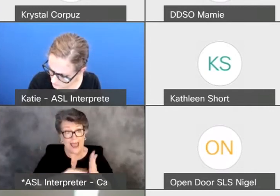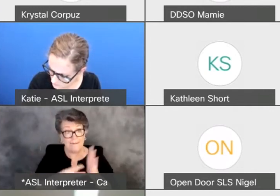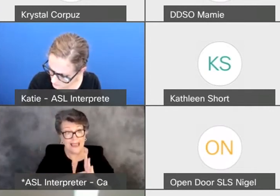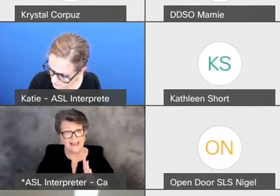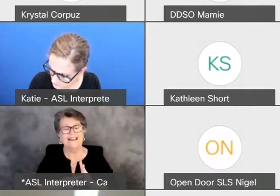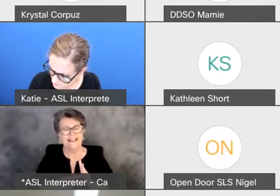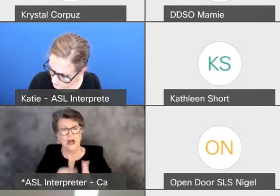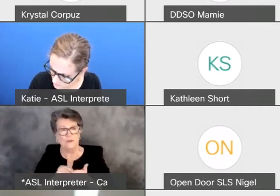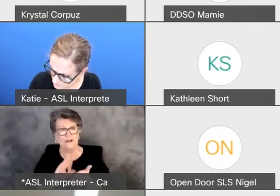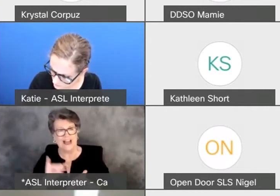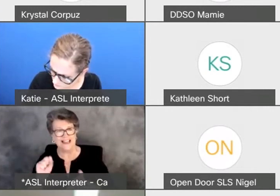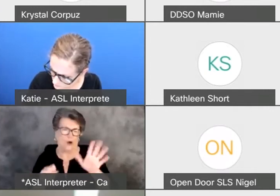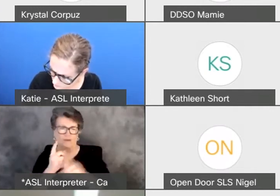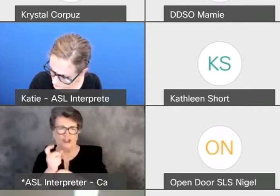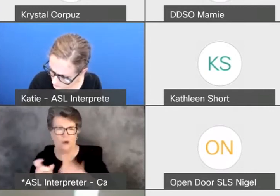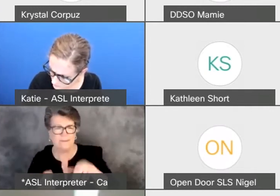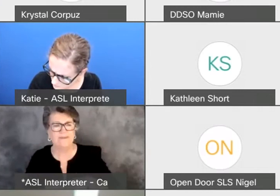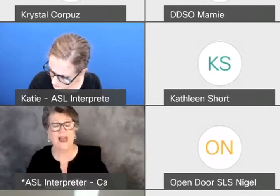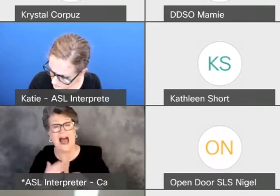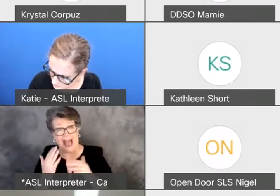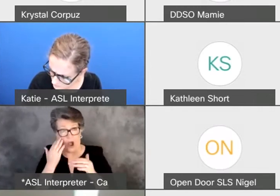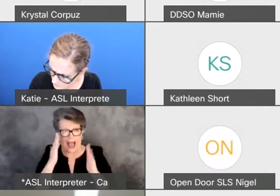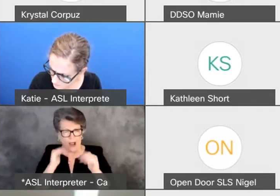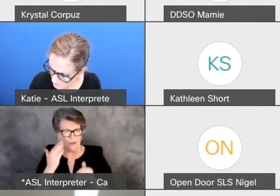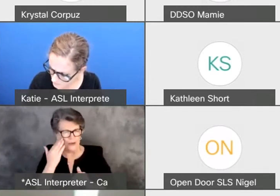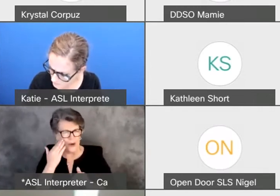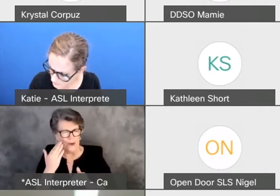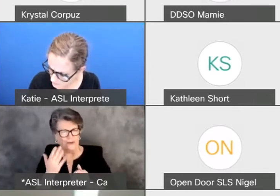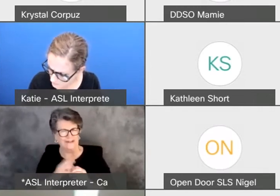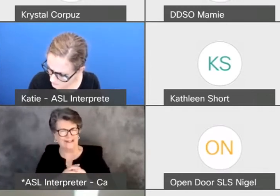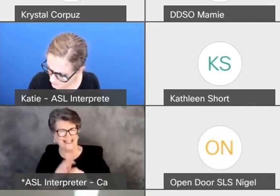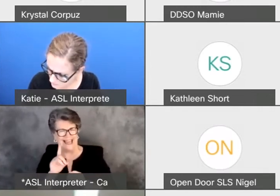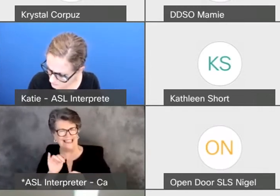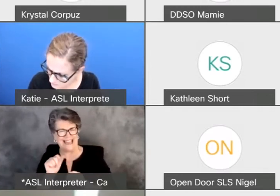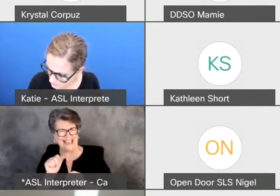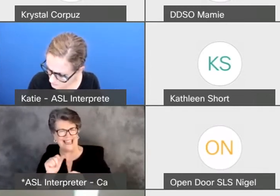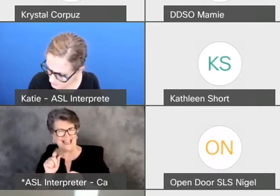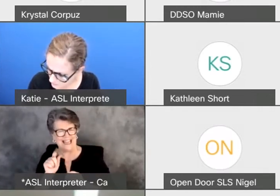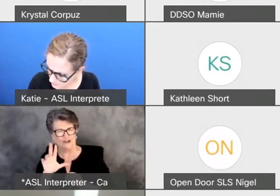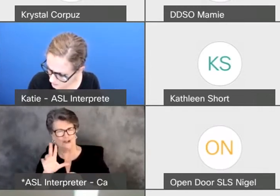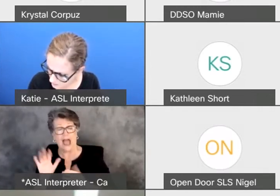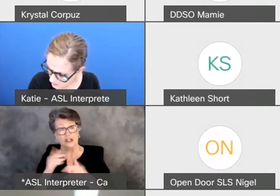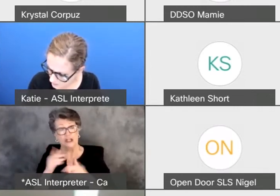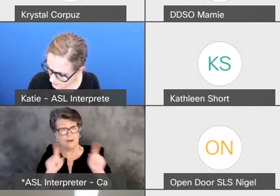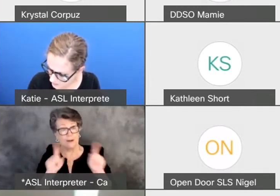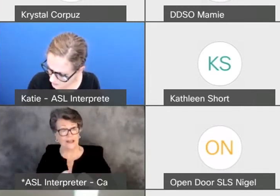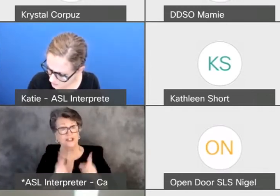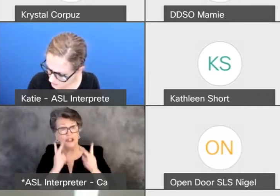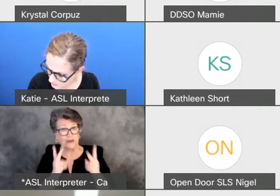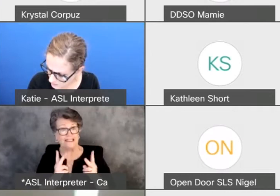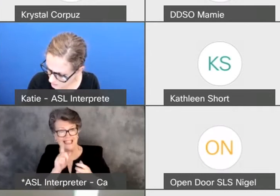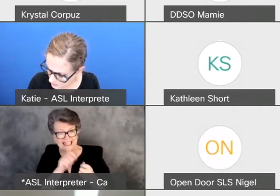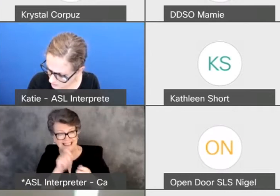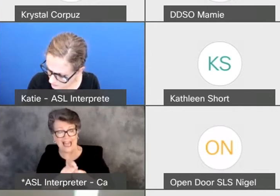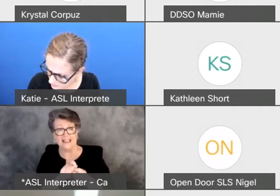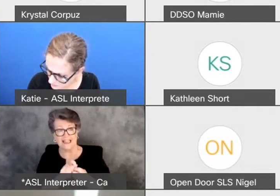box. No, I'm just joking. I hope you know what it is because I think they have it attached to e-billing now. I'm going to share my screen so you guys can see DDS's website